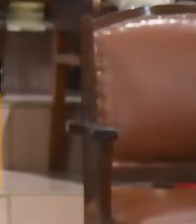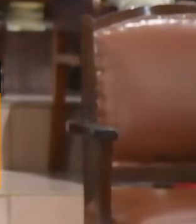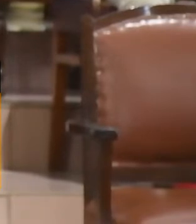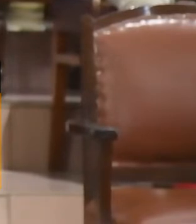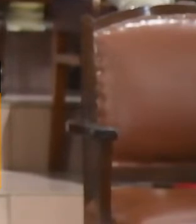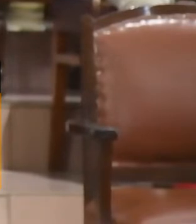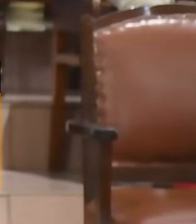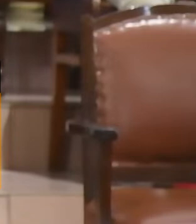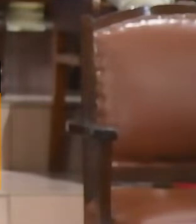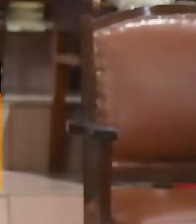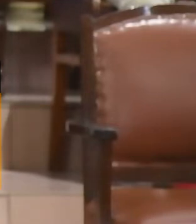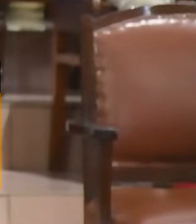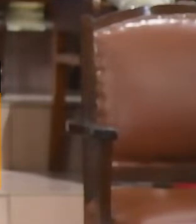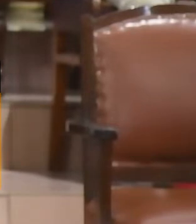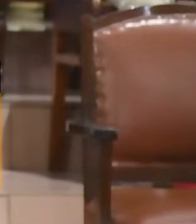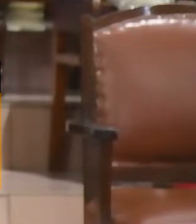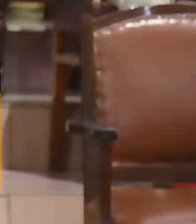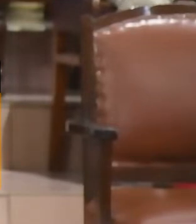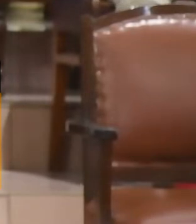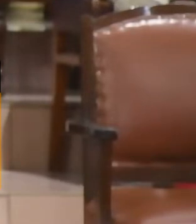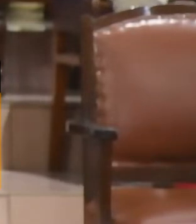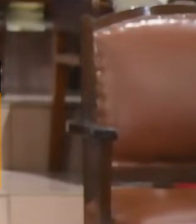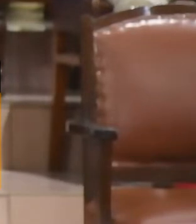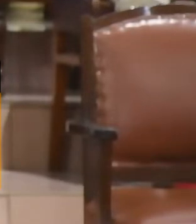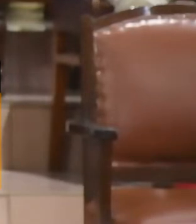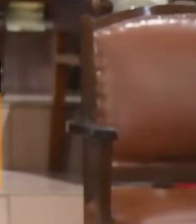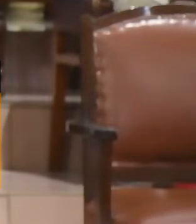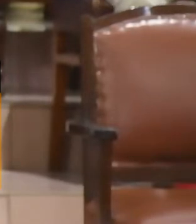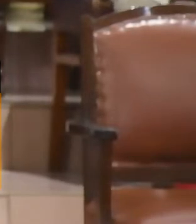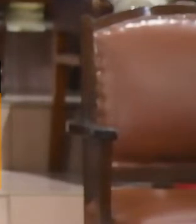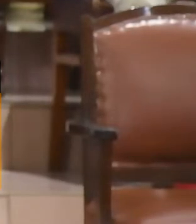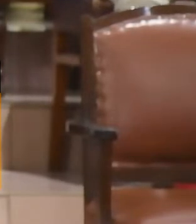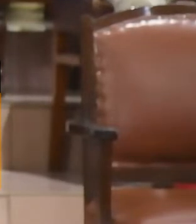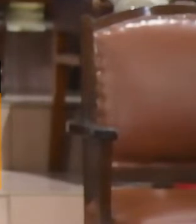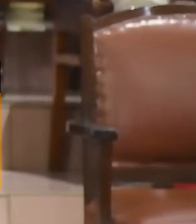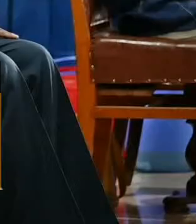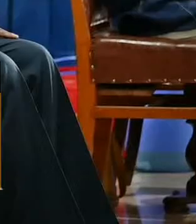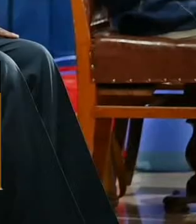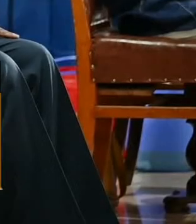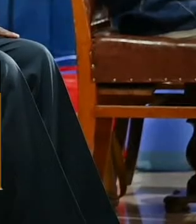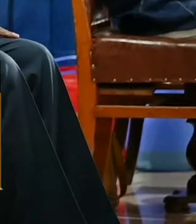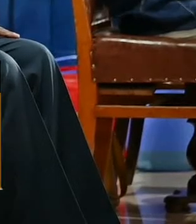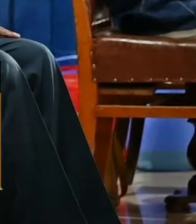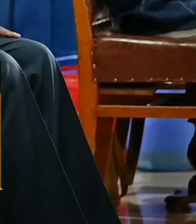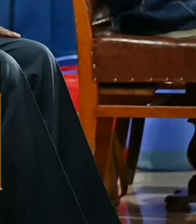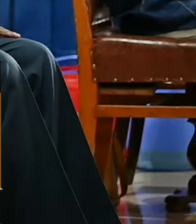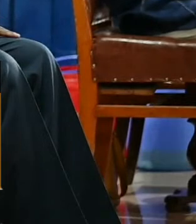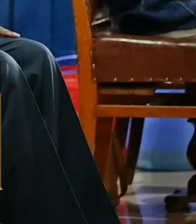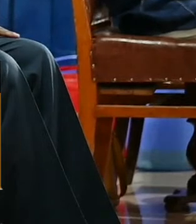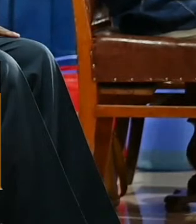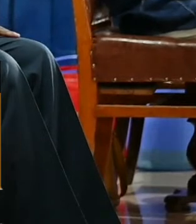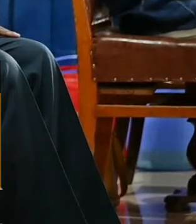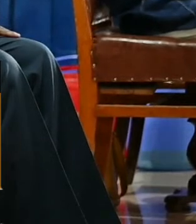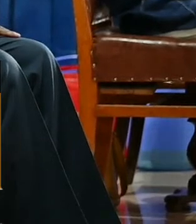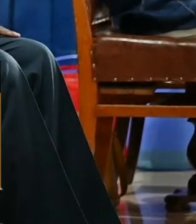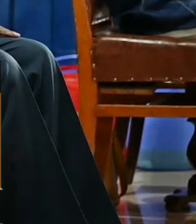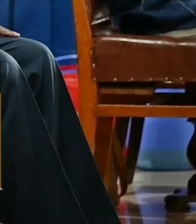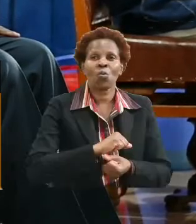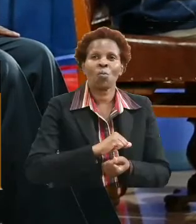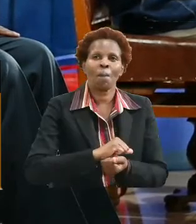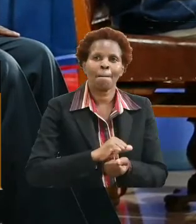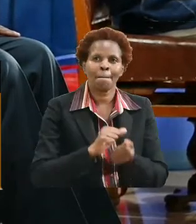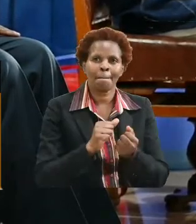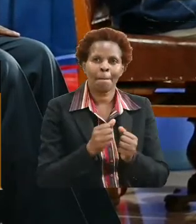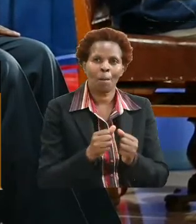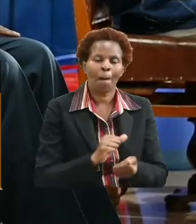the Holy Spirit as our Comforter, we are also charged to become agents of comfort. Praise be